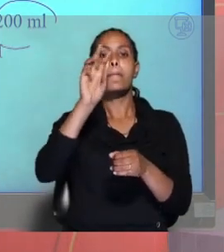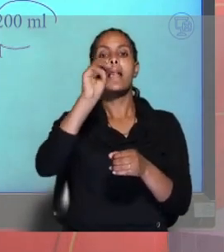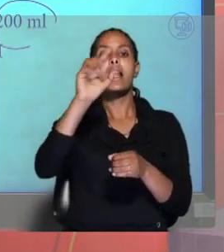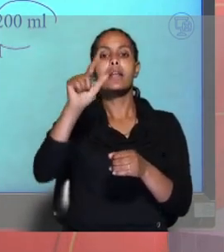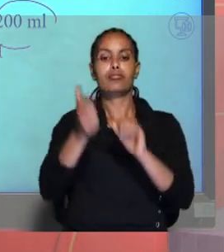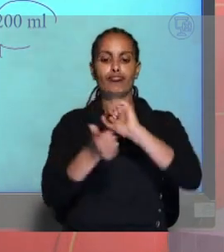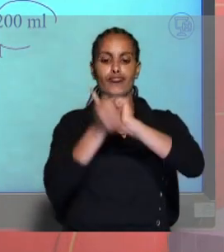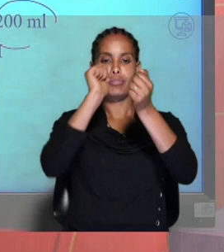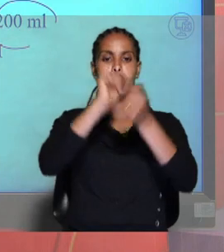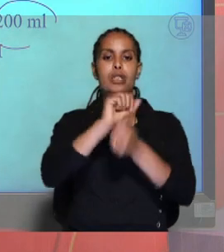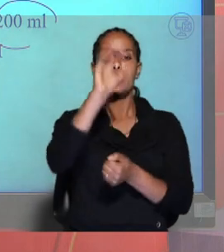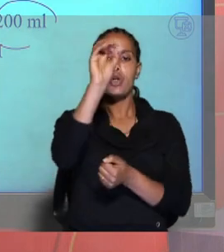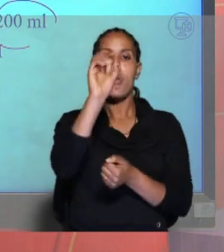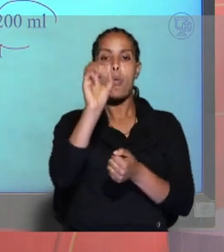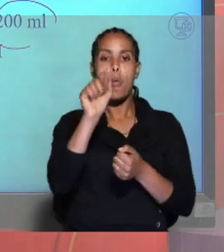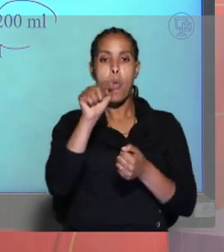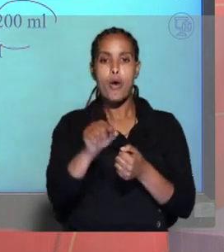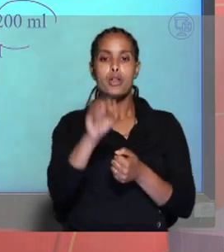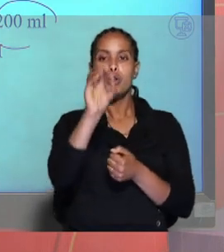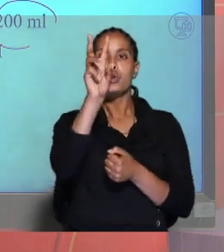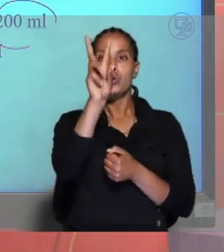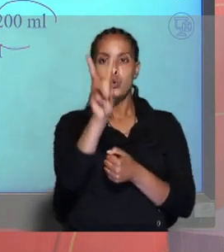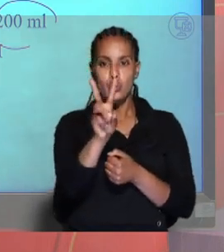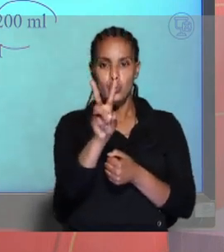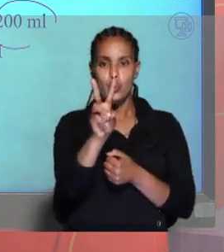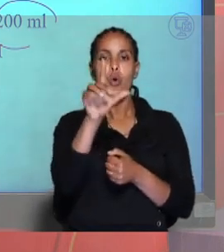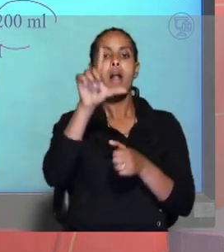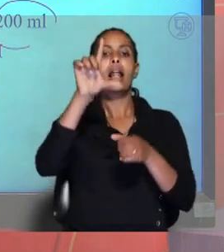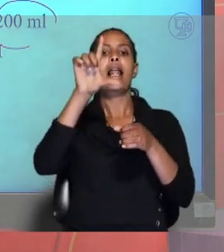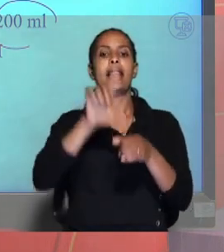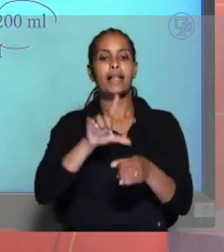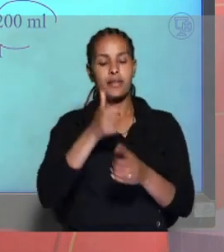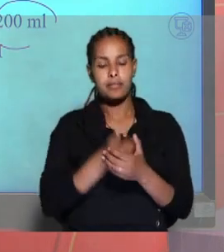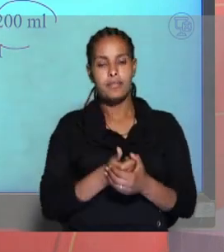in liter is 0.2 liter.